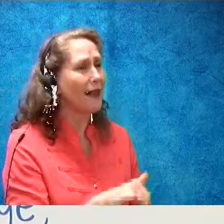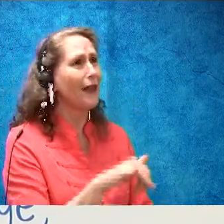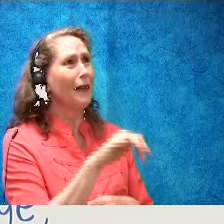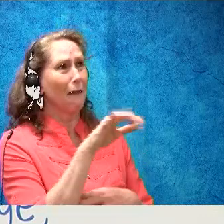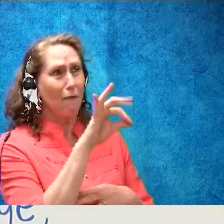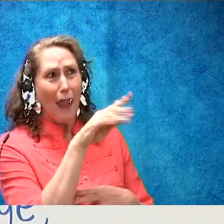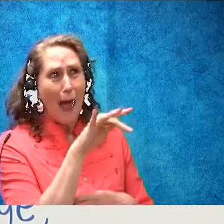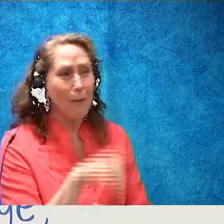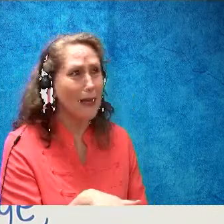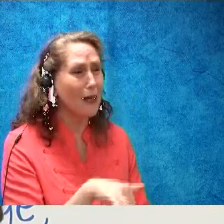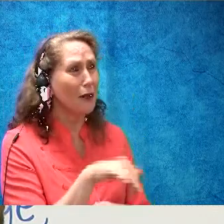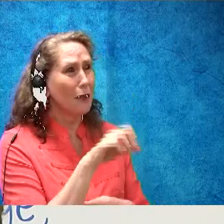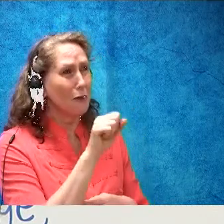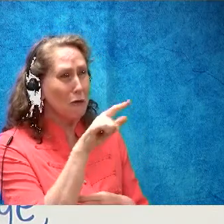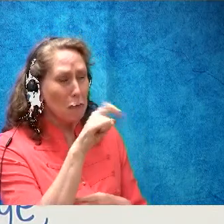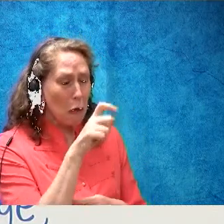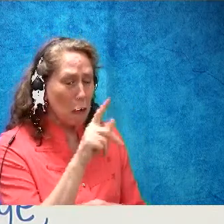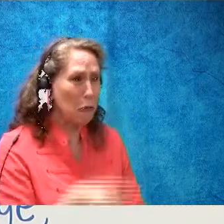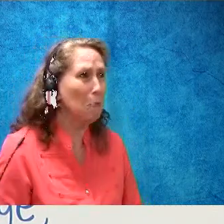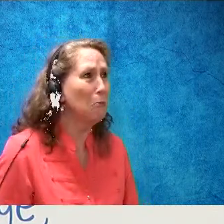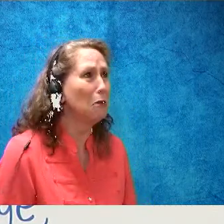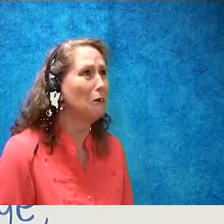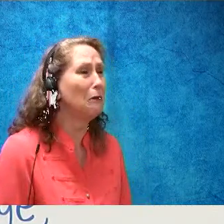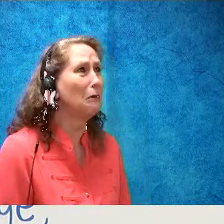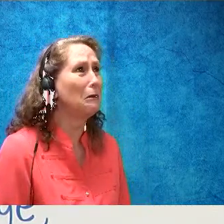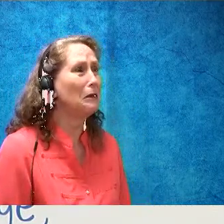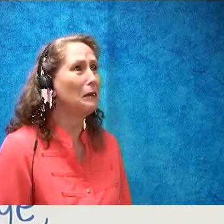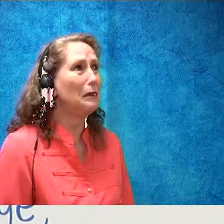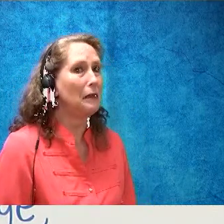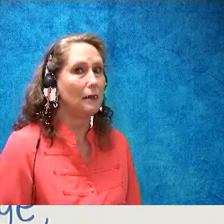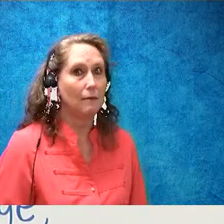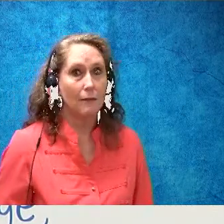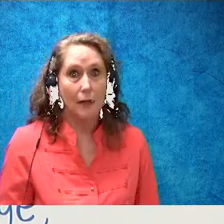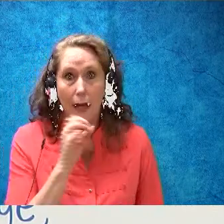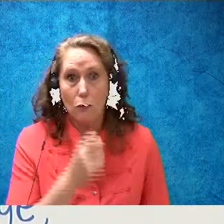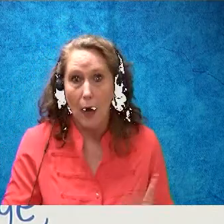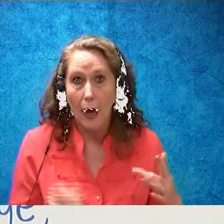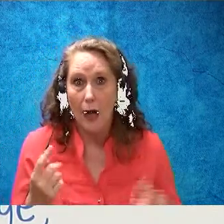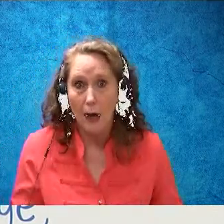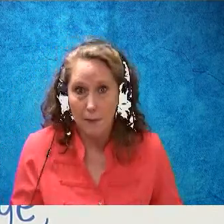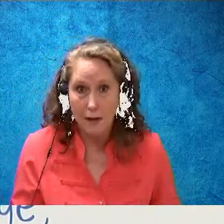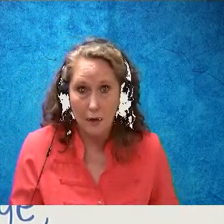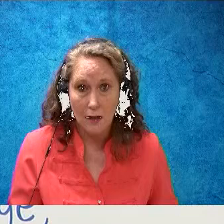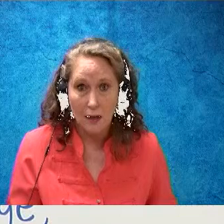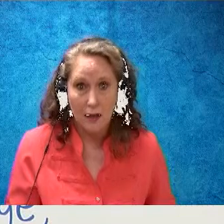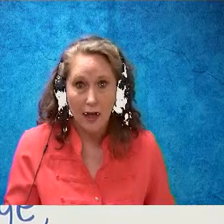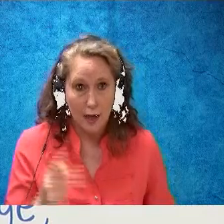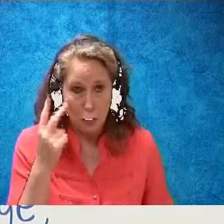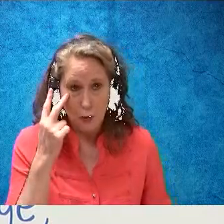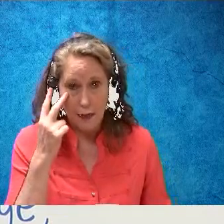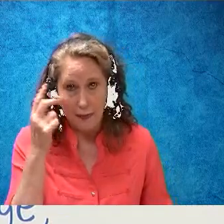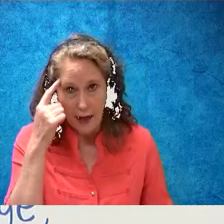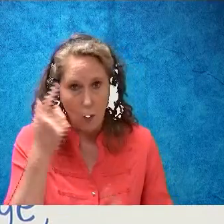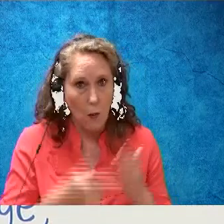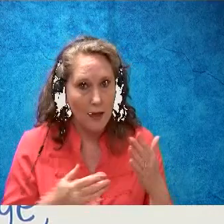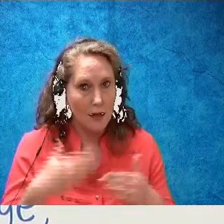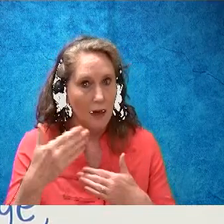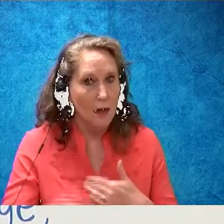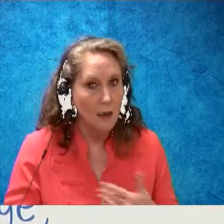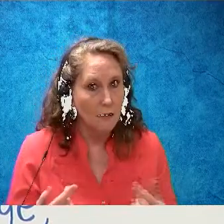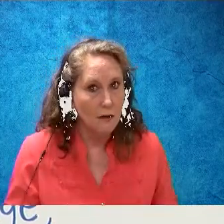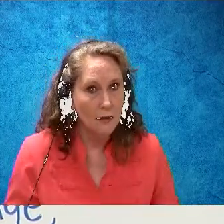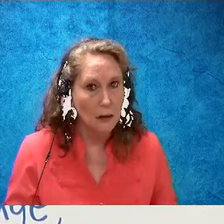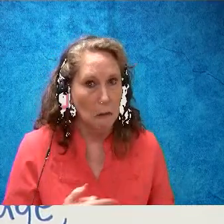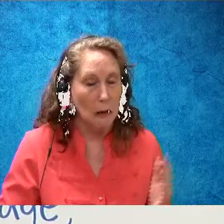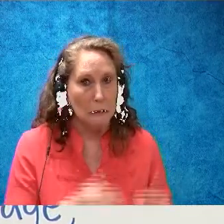Snurp. Oh no. Can you guess what happened? Are you making a prediction in your mind of what went